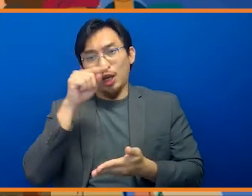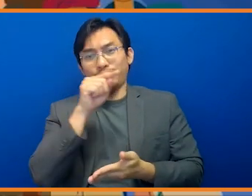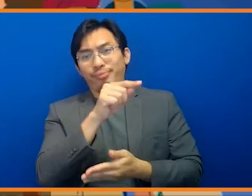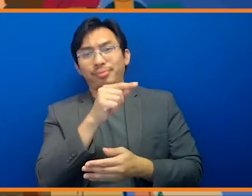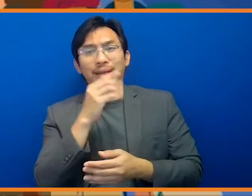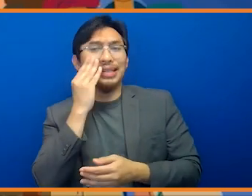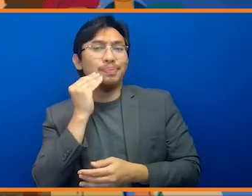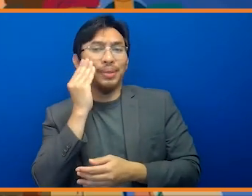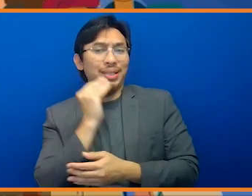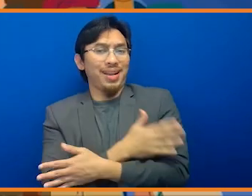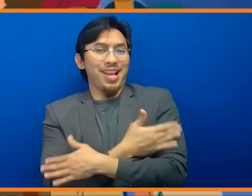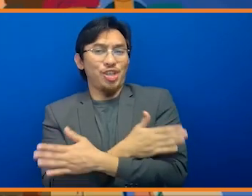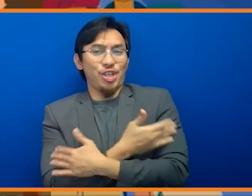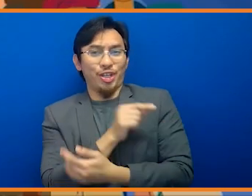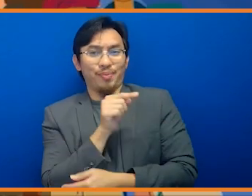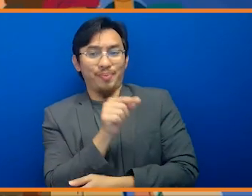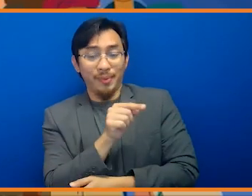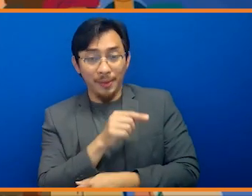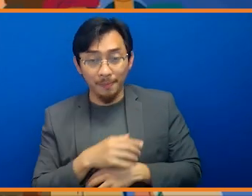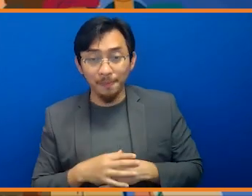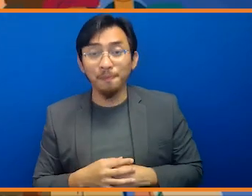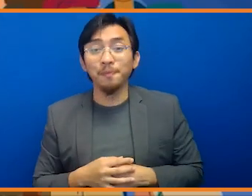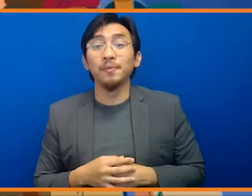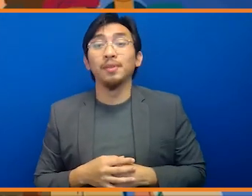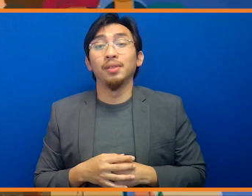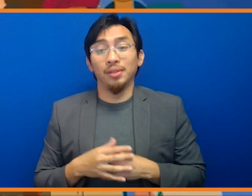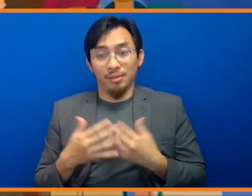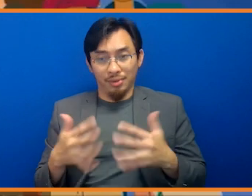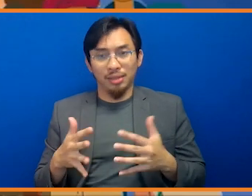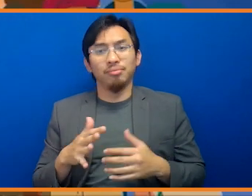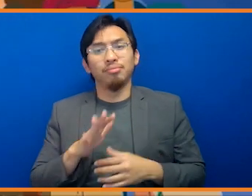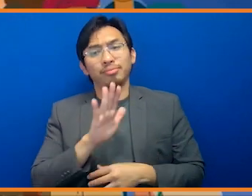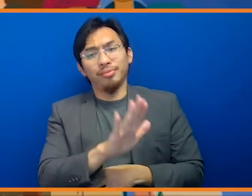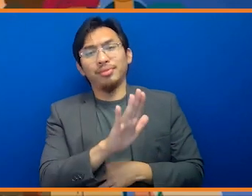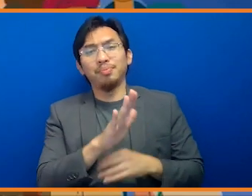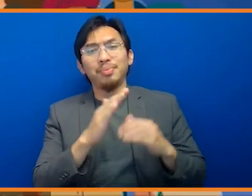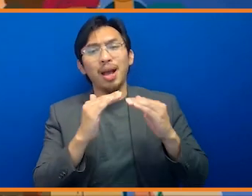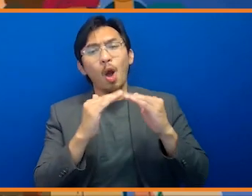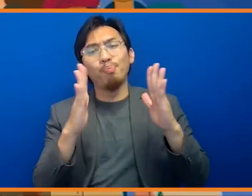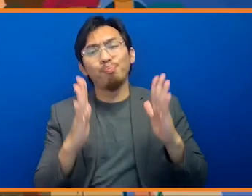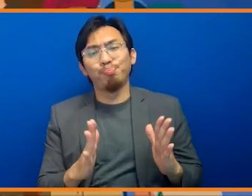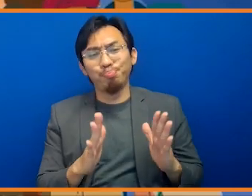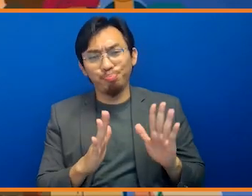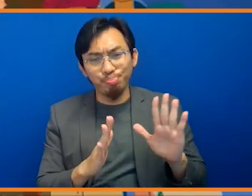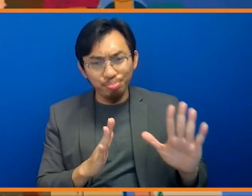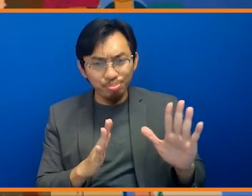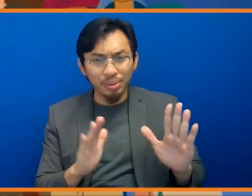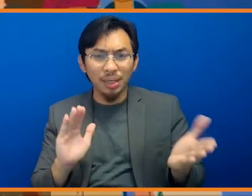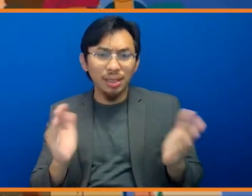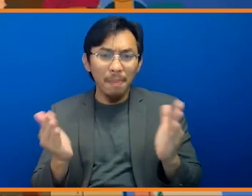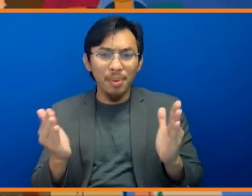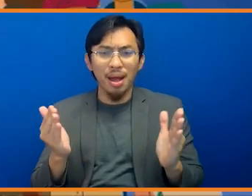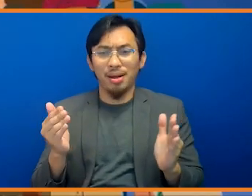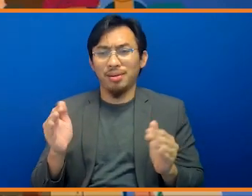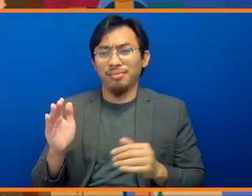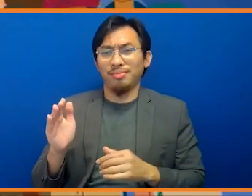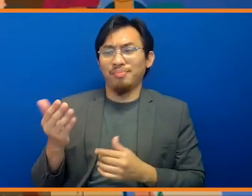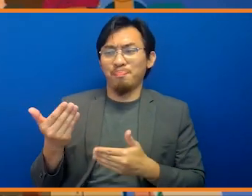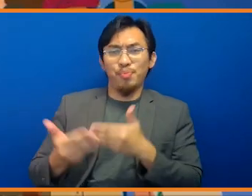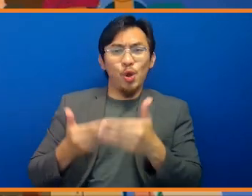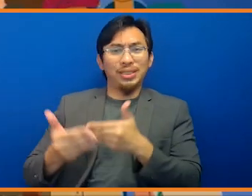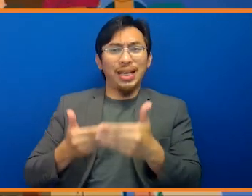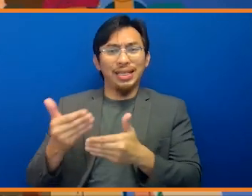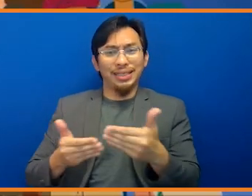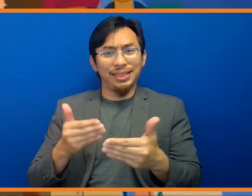Aceh experience while they're remaining in their hometown, comparing their own ongoing